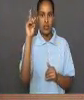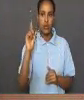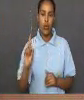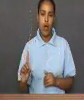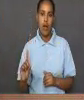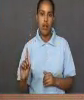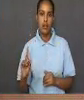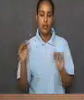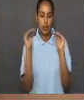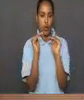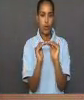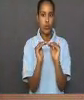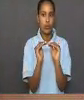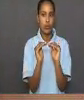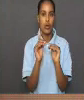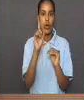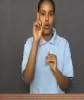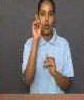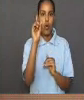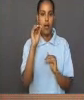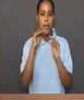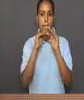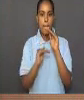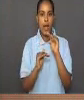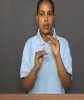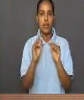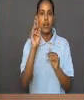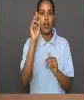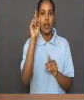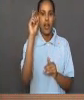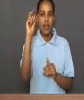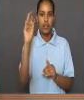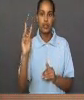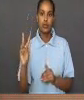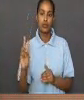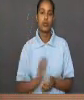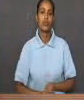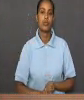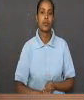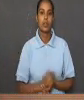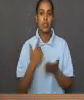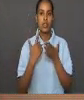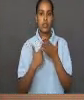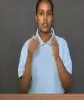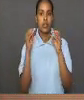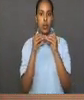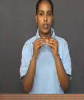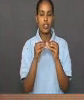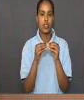X1 equals 1 minus X2. In this